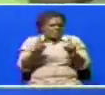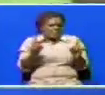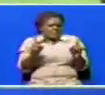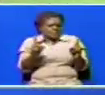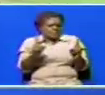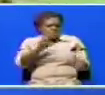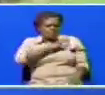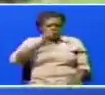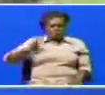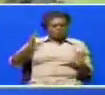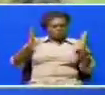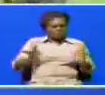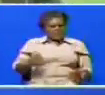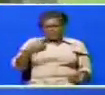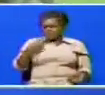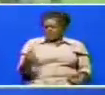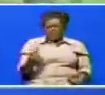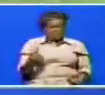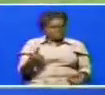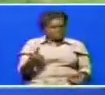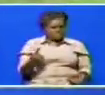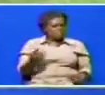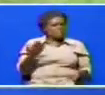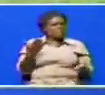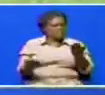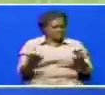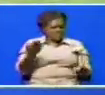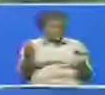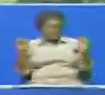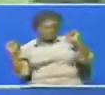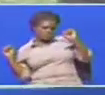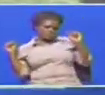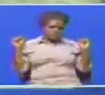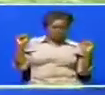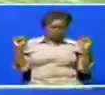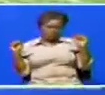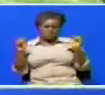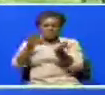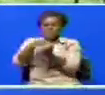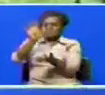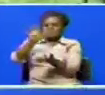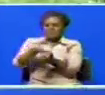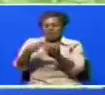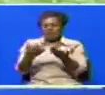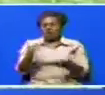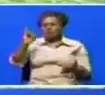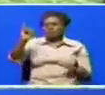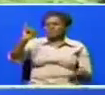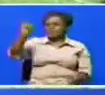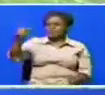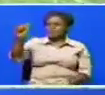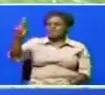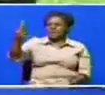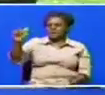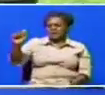County Commissioner Gilbert Kitio, the attackers are likely to be herders from either the Tana River or Ijara. The four slain men are